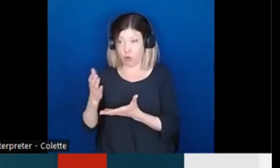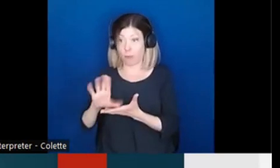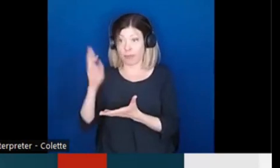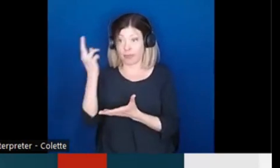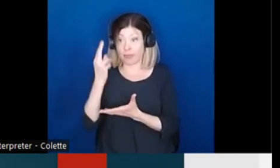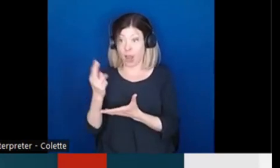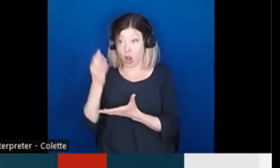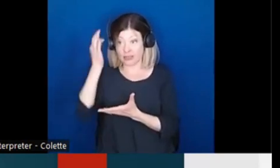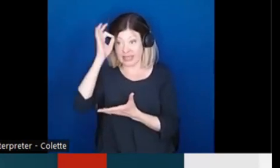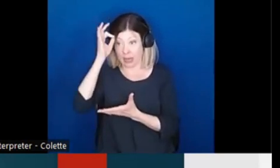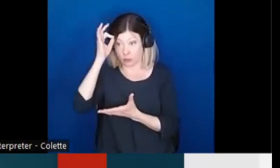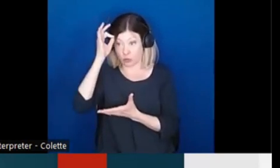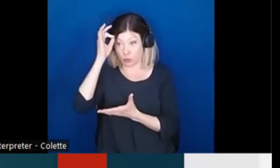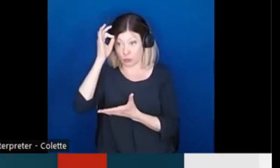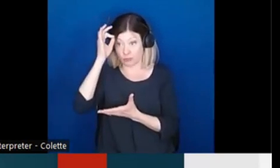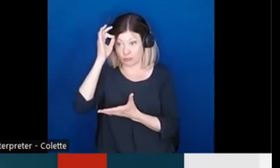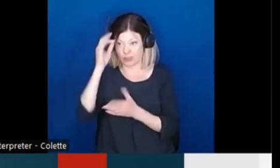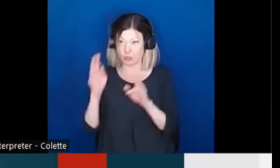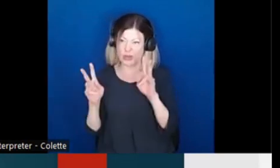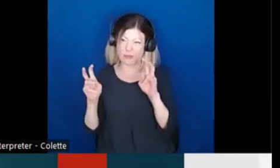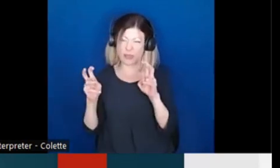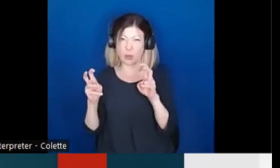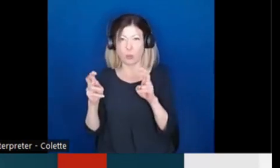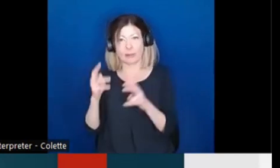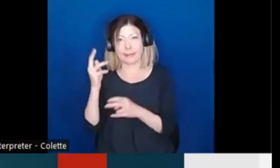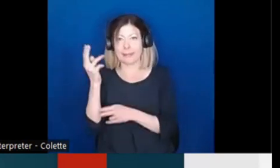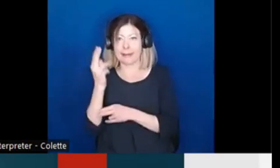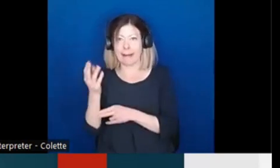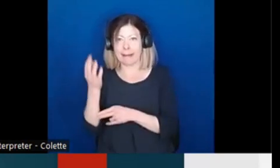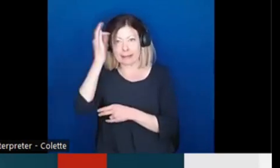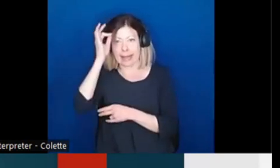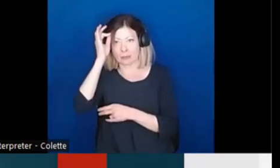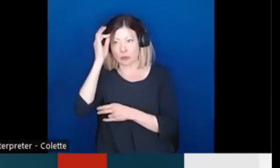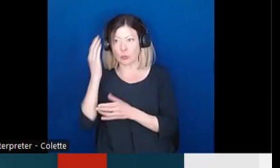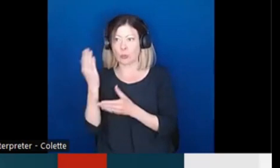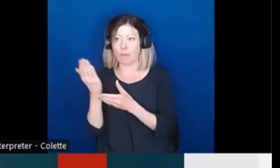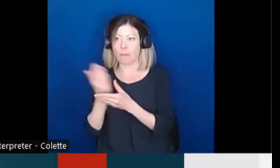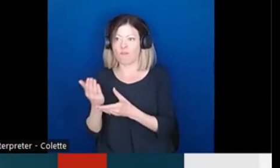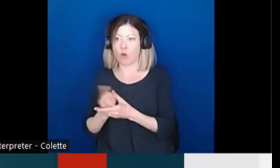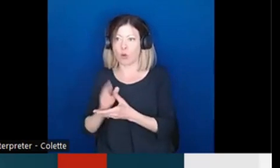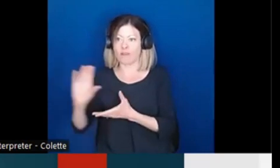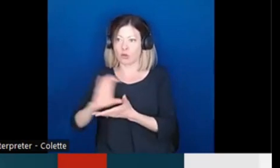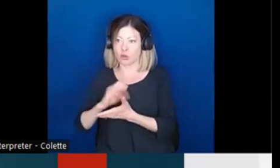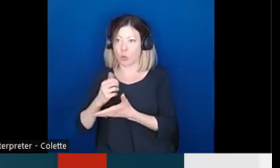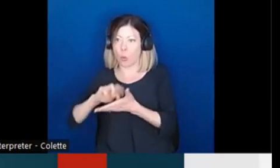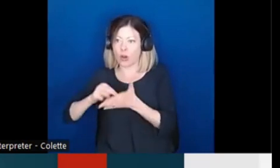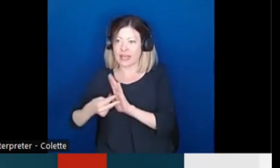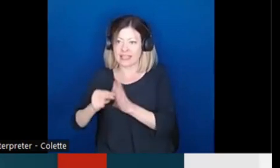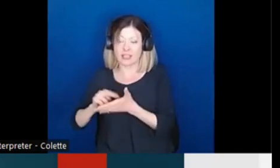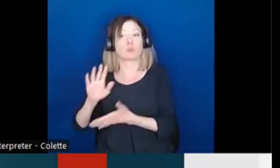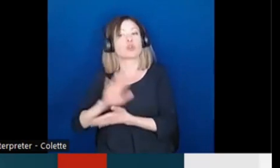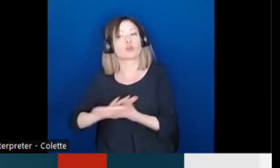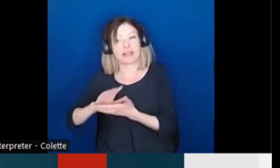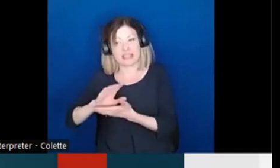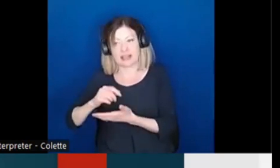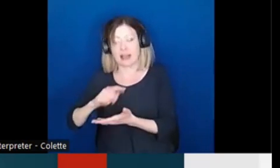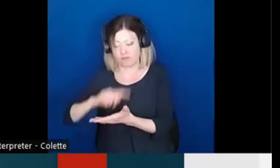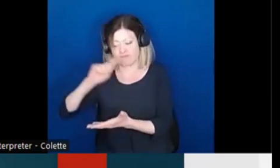council portfolio organisation, and that means we get regular funding, quite generous funding from the Arts